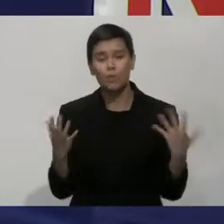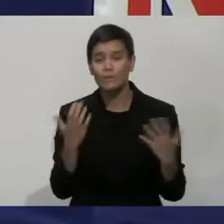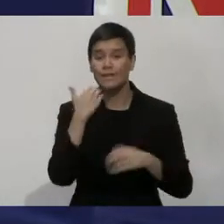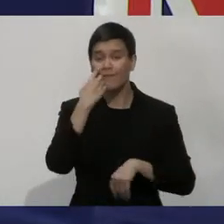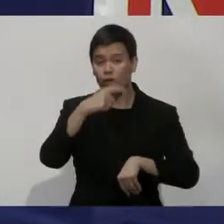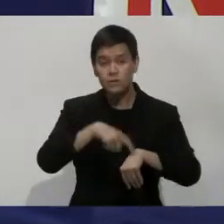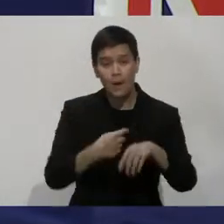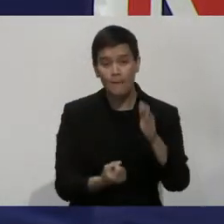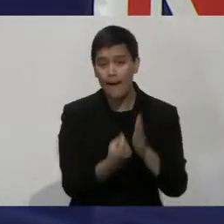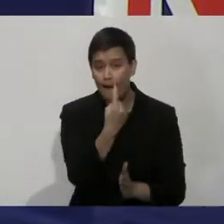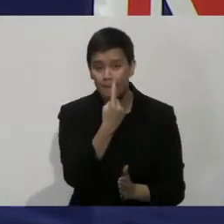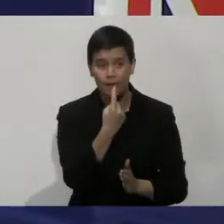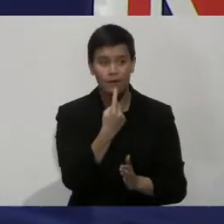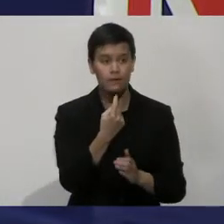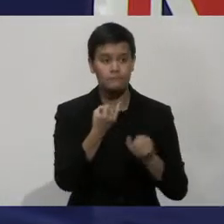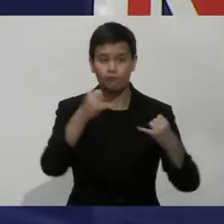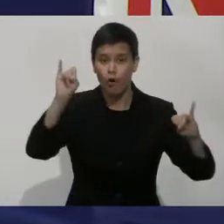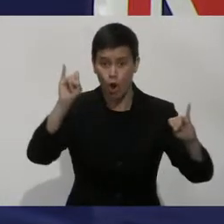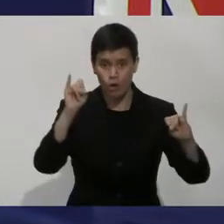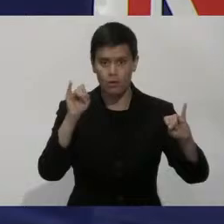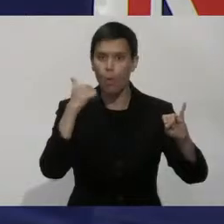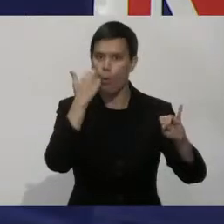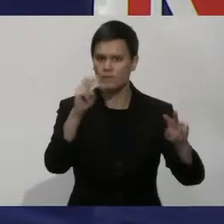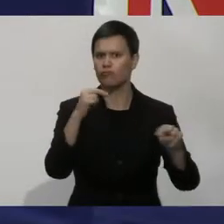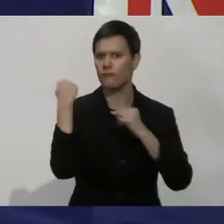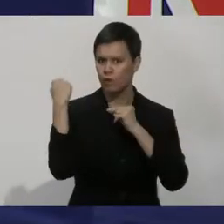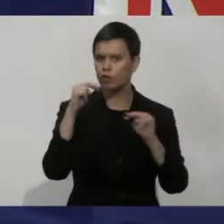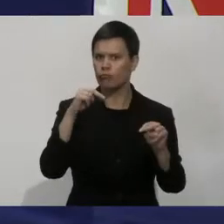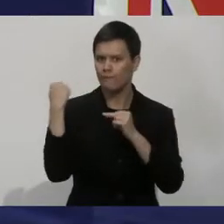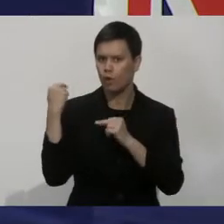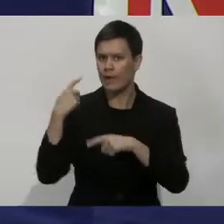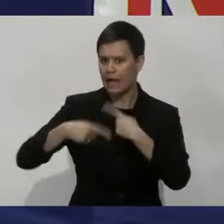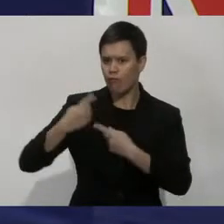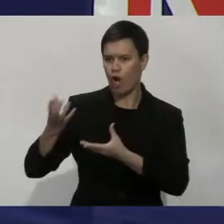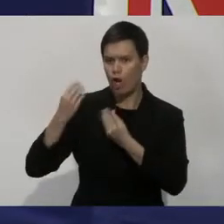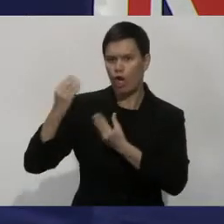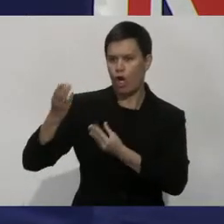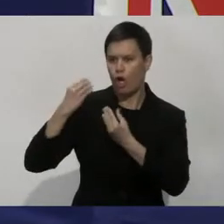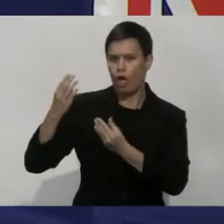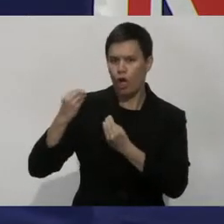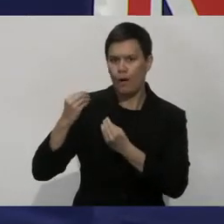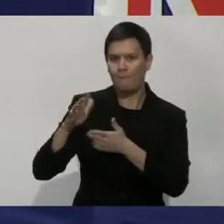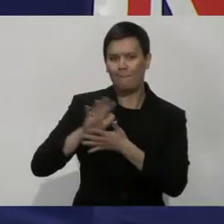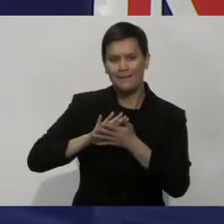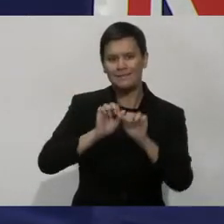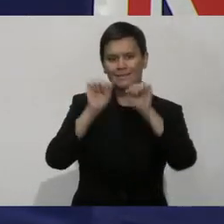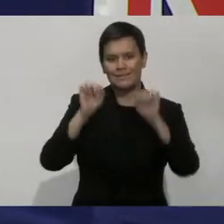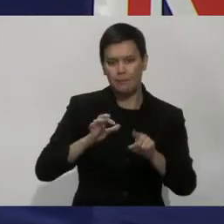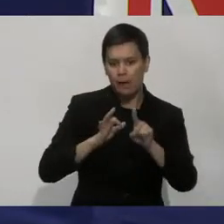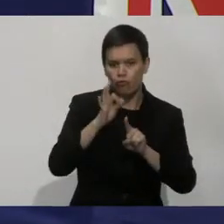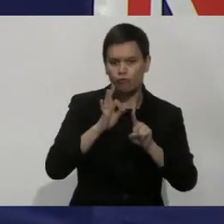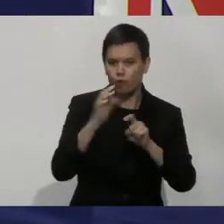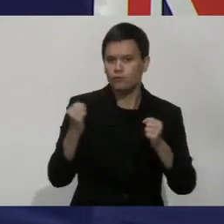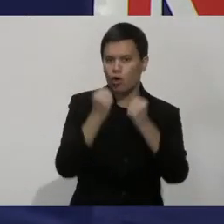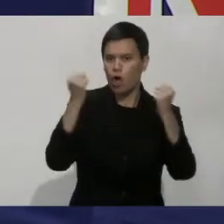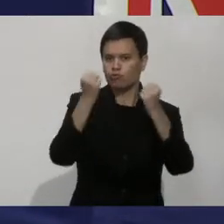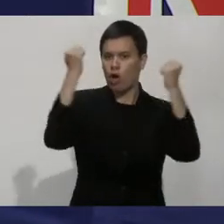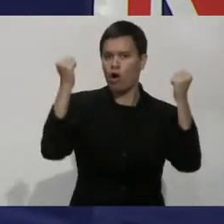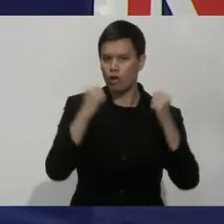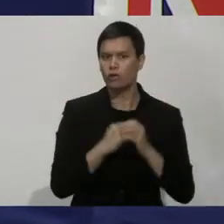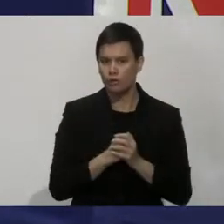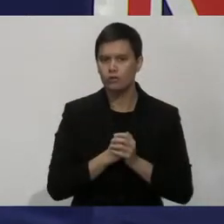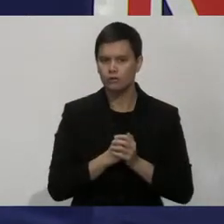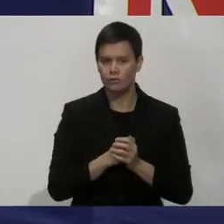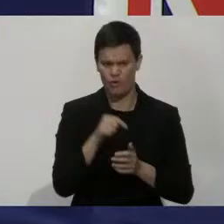a really thorough review and make sure we learn so that we can continue to strengthen. And that, I think, has been a feature of our response